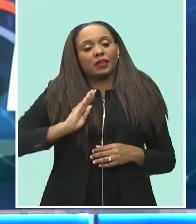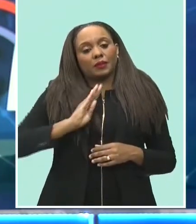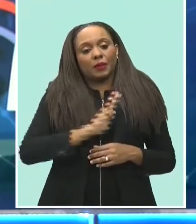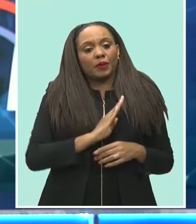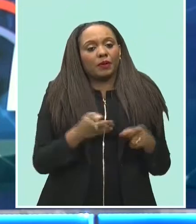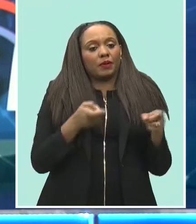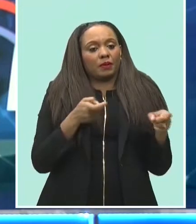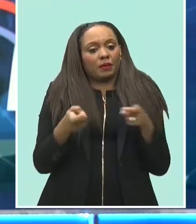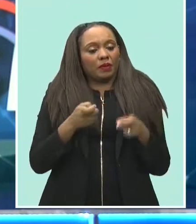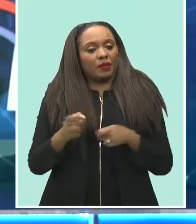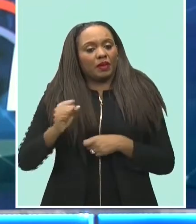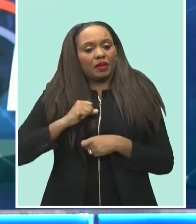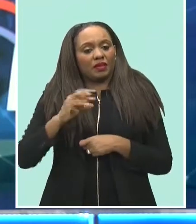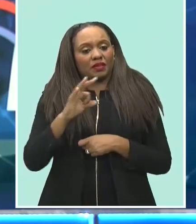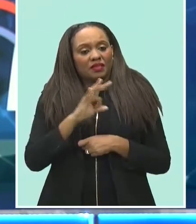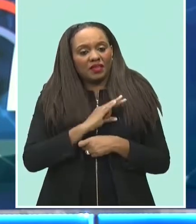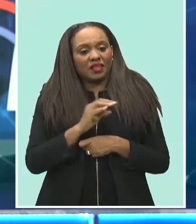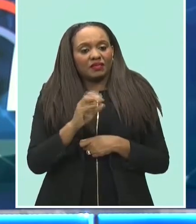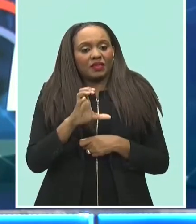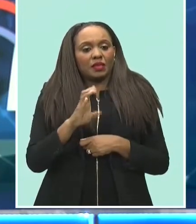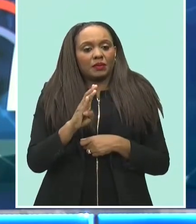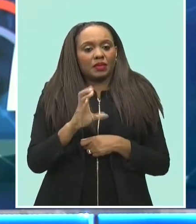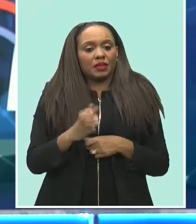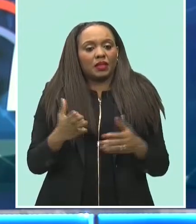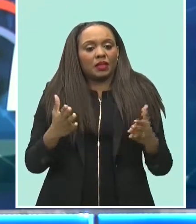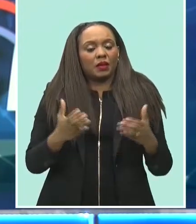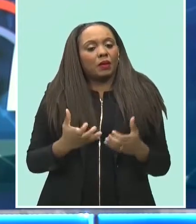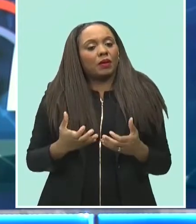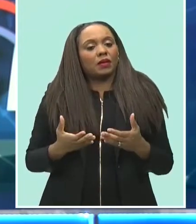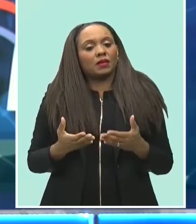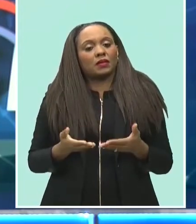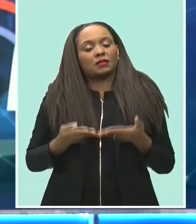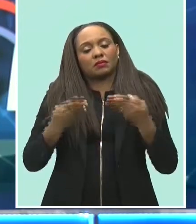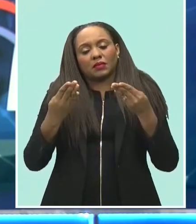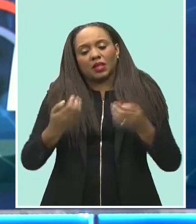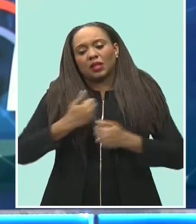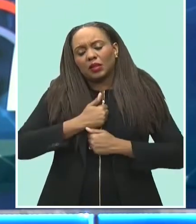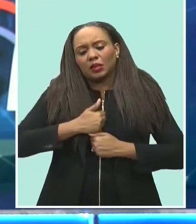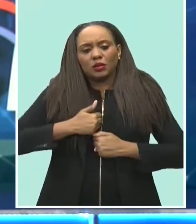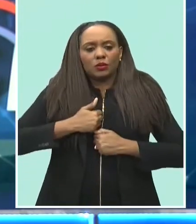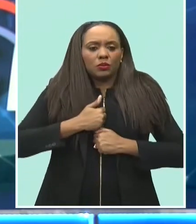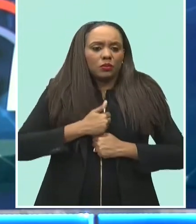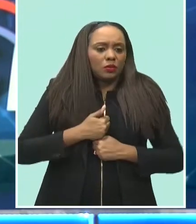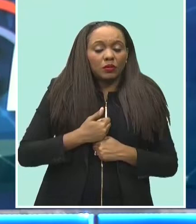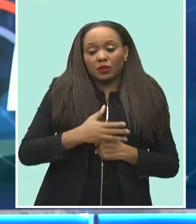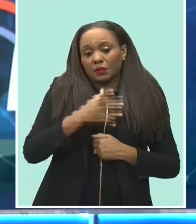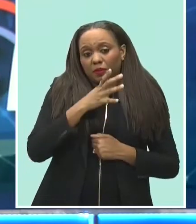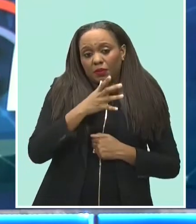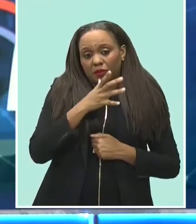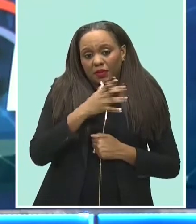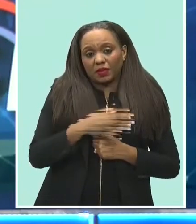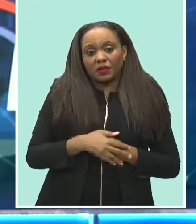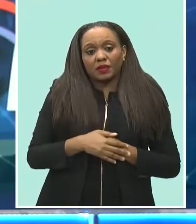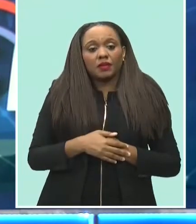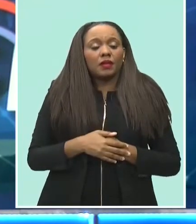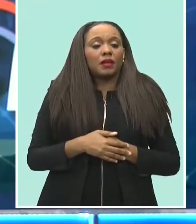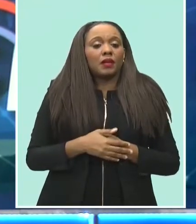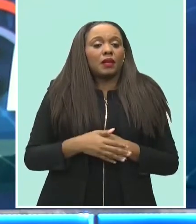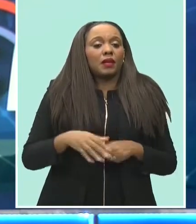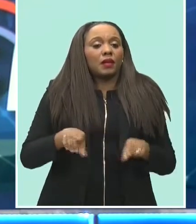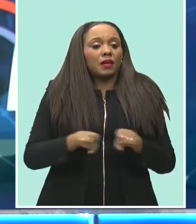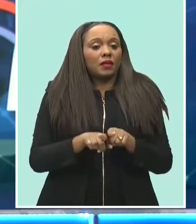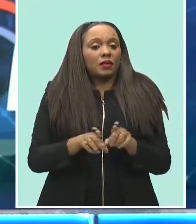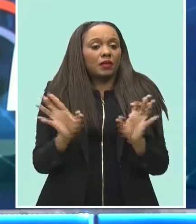The Board of Directors, management and staff of the corporation extend their deepest sympathy to her mother, Stacy Howard, to